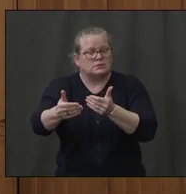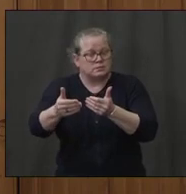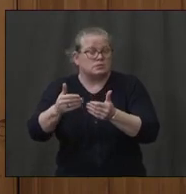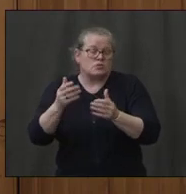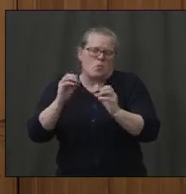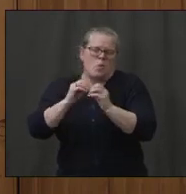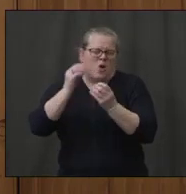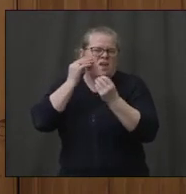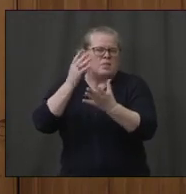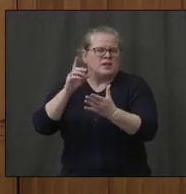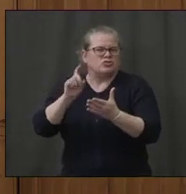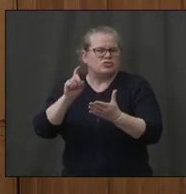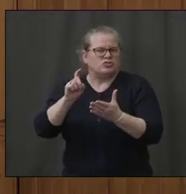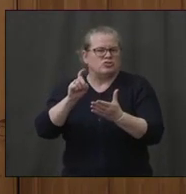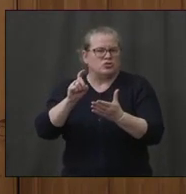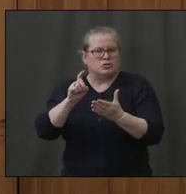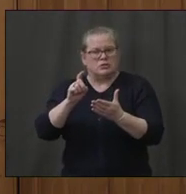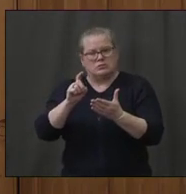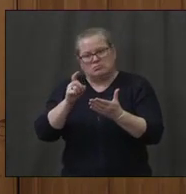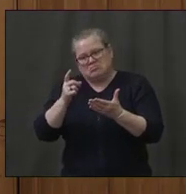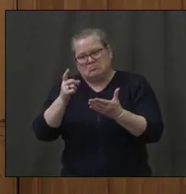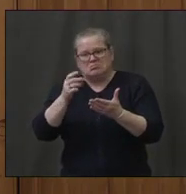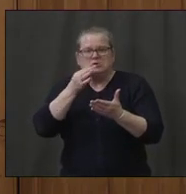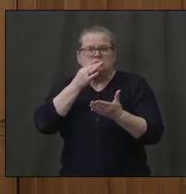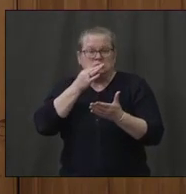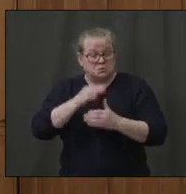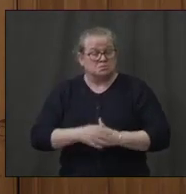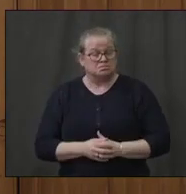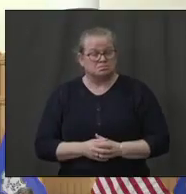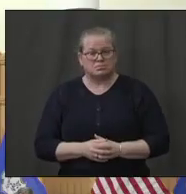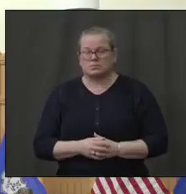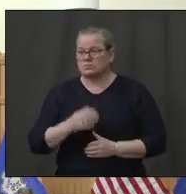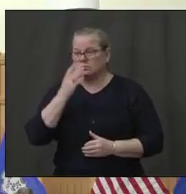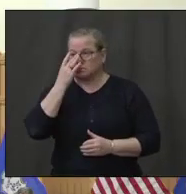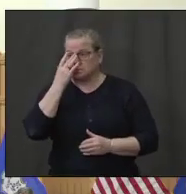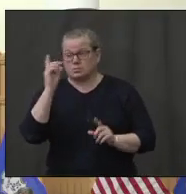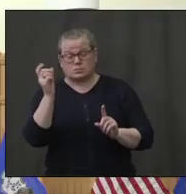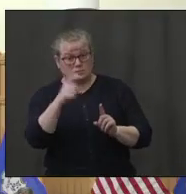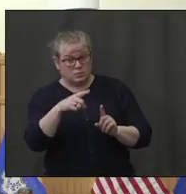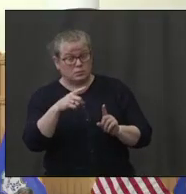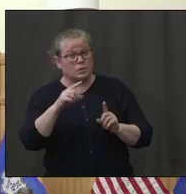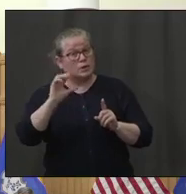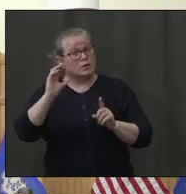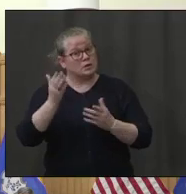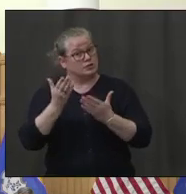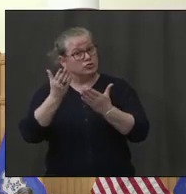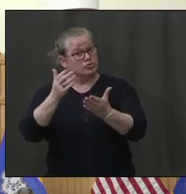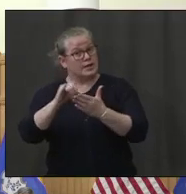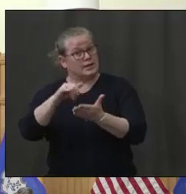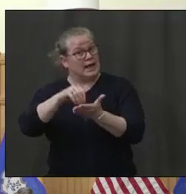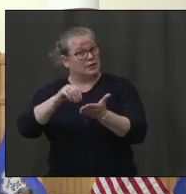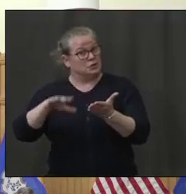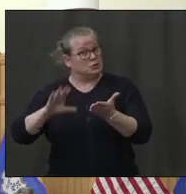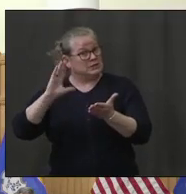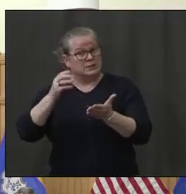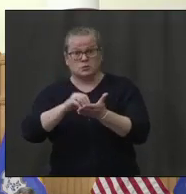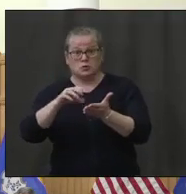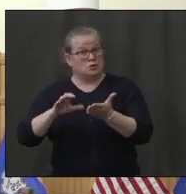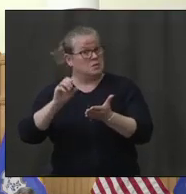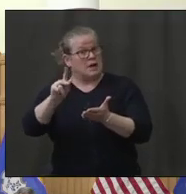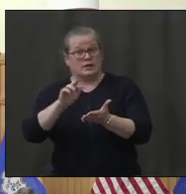have some more information on that in the coming days. Do these models suggest that students might not be going back to school this